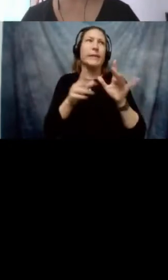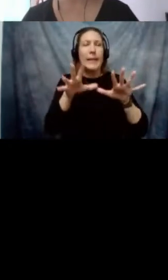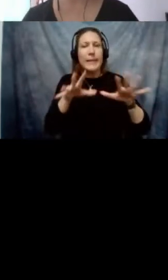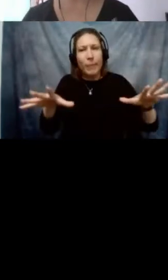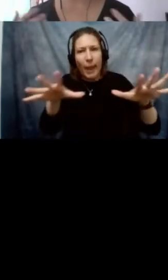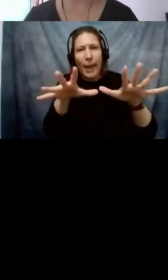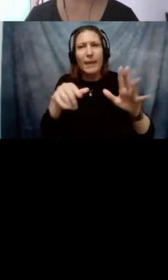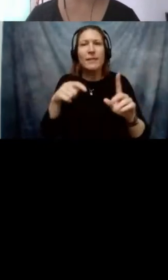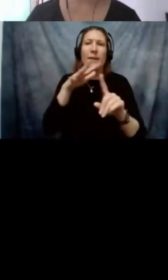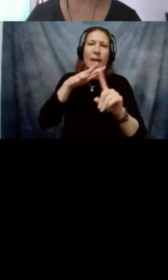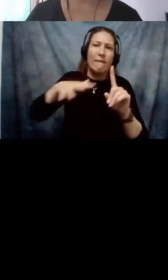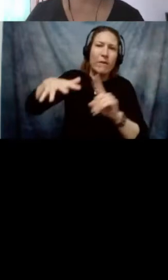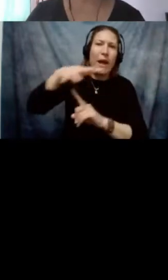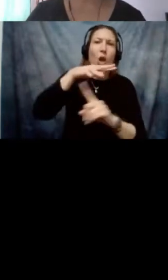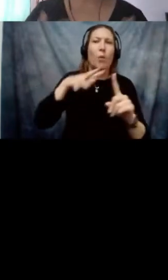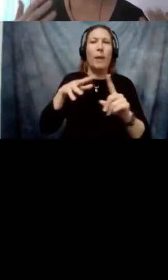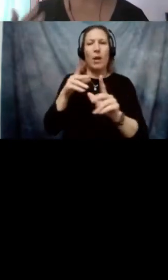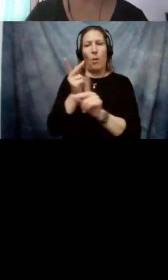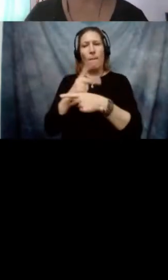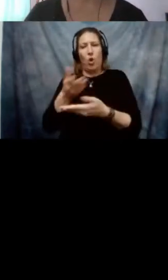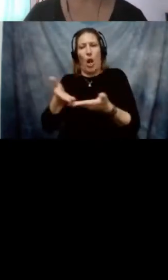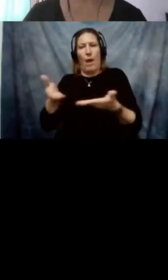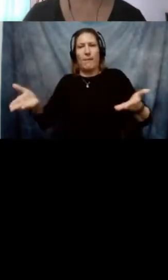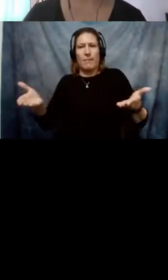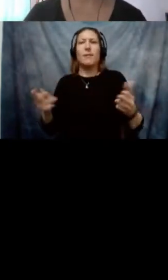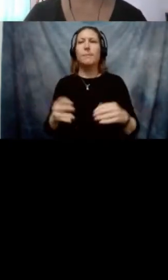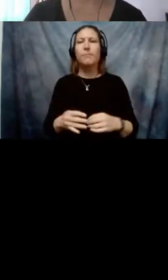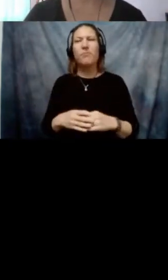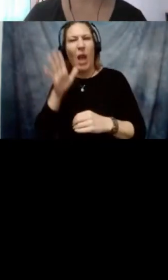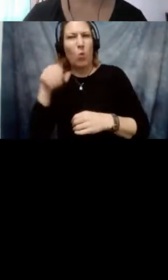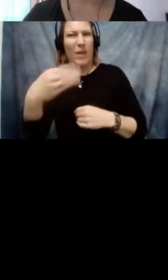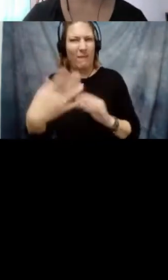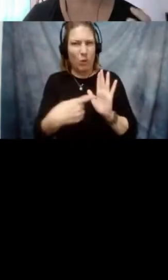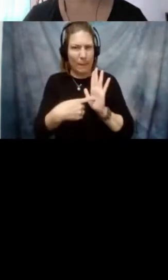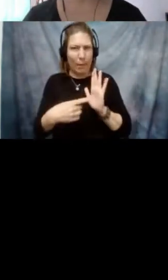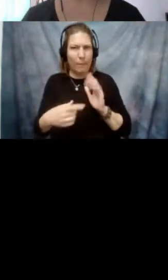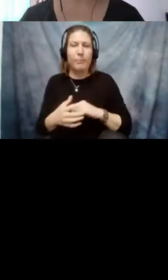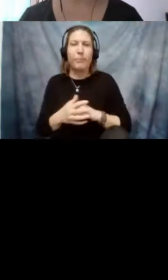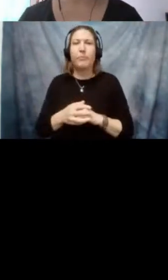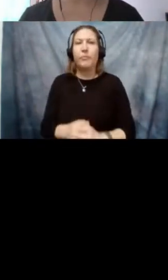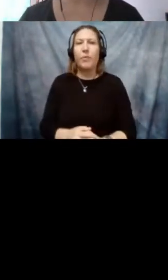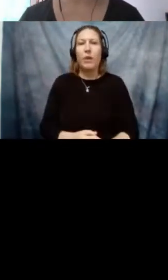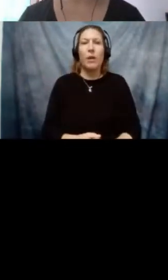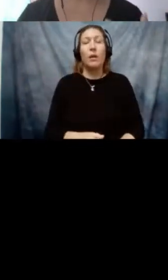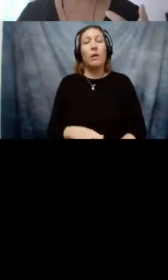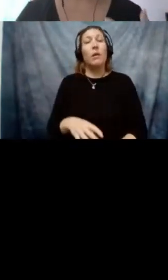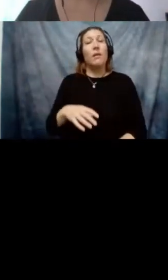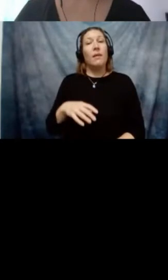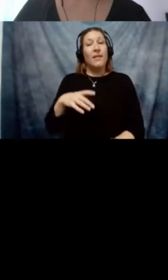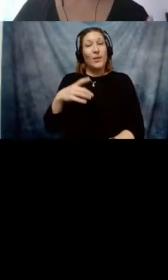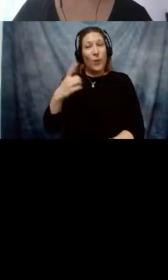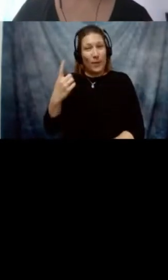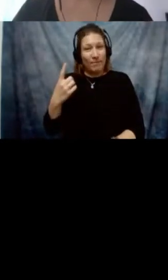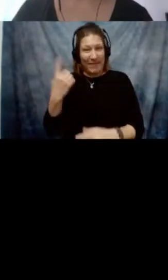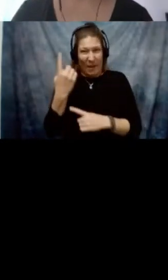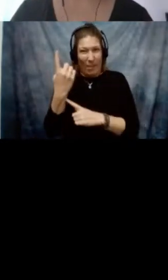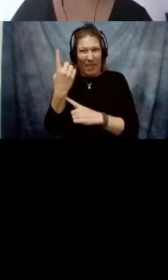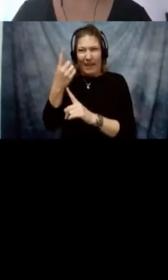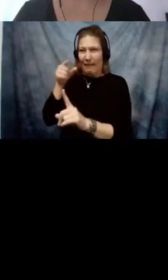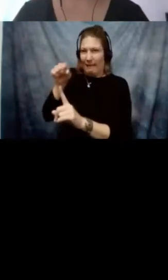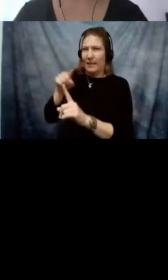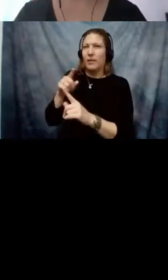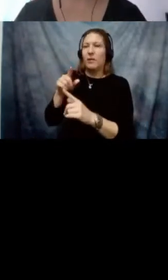environments, and products. So I'll give you an example of universal design. There is something out there that was designed specifically for